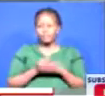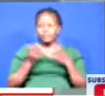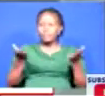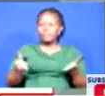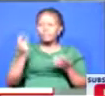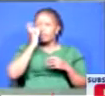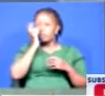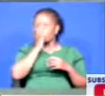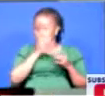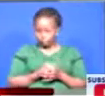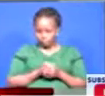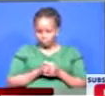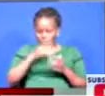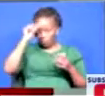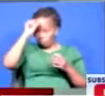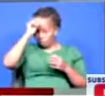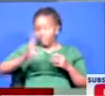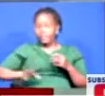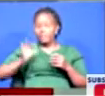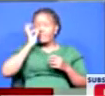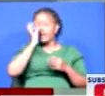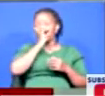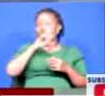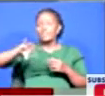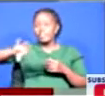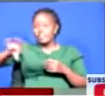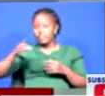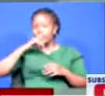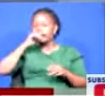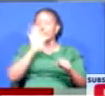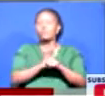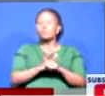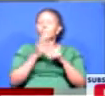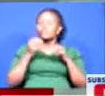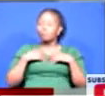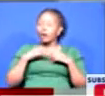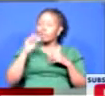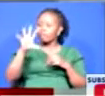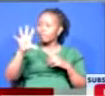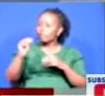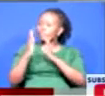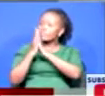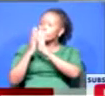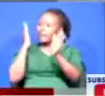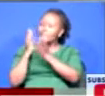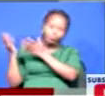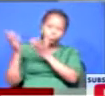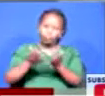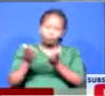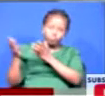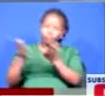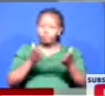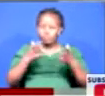County, where Governor Mutahi Kahiga has pledged to donate 50 buses to ferry area residents to the Kasarani Stadium for the